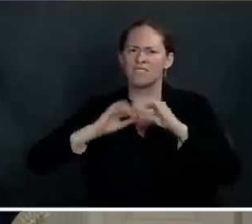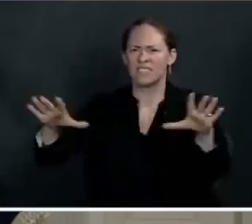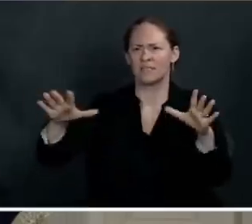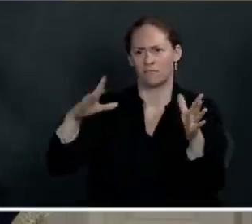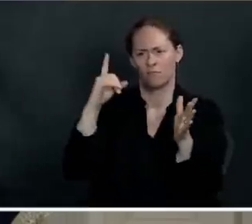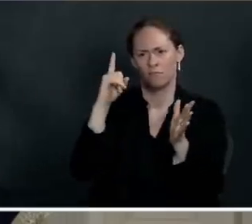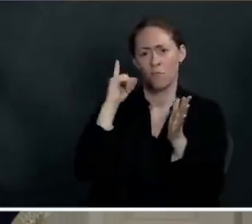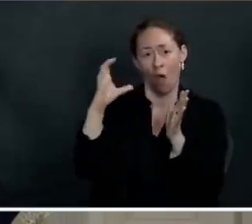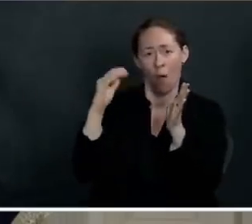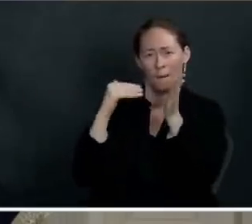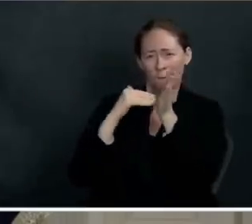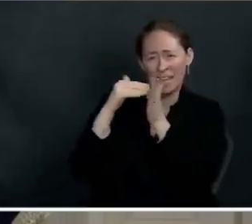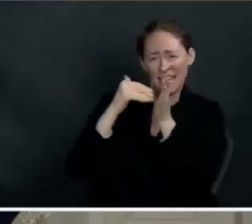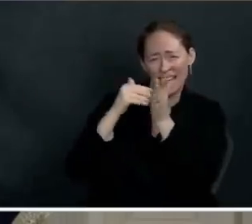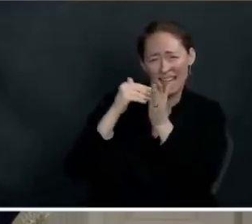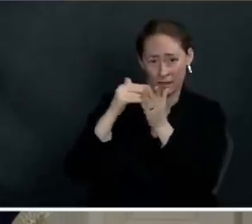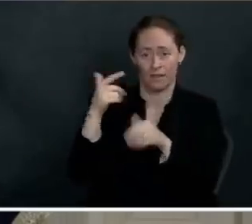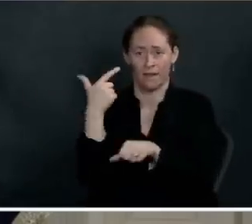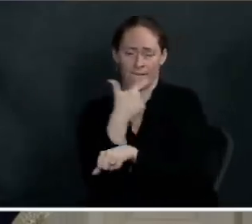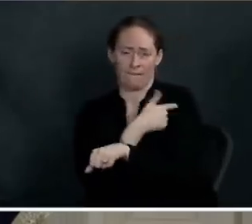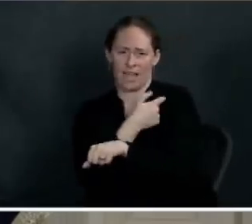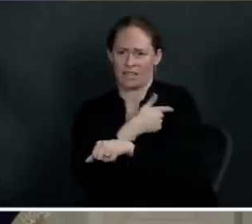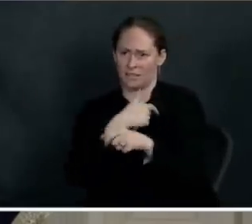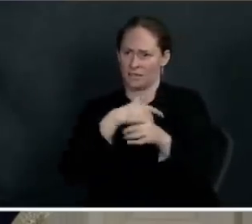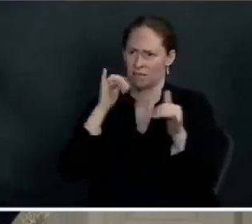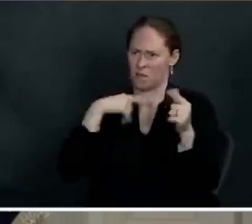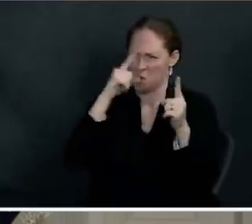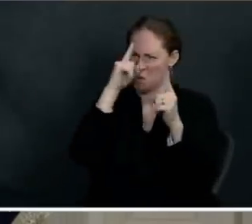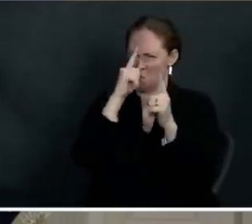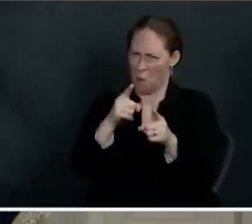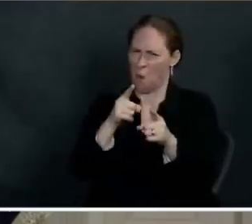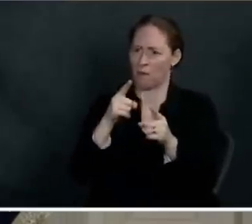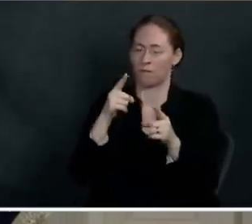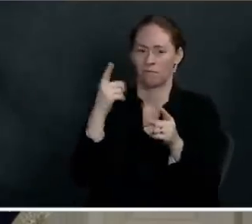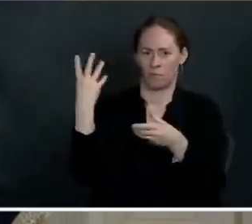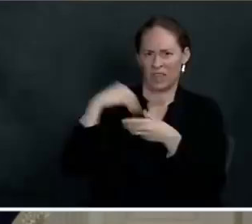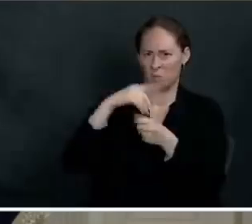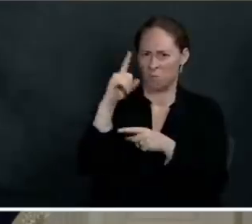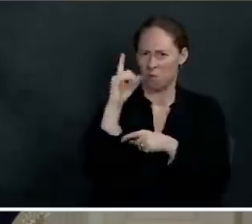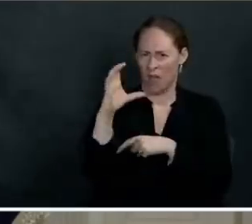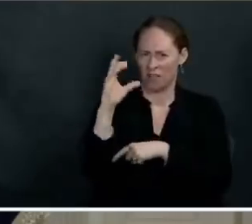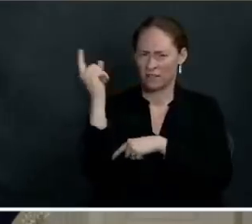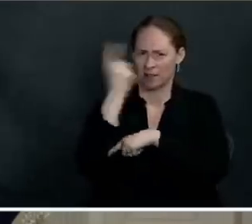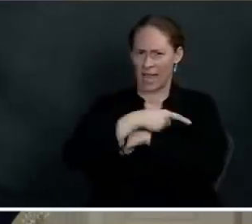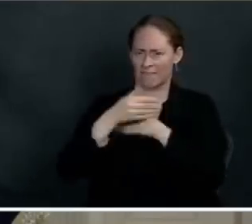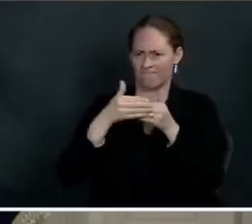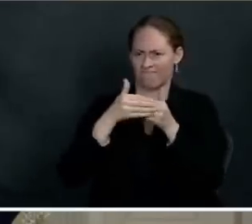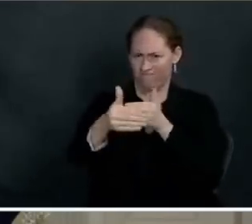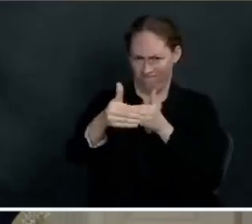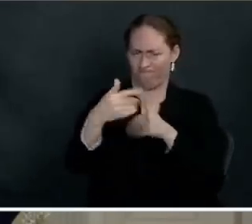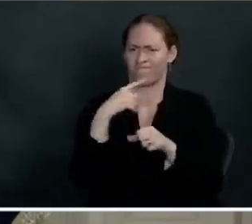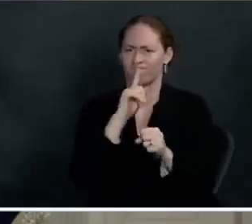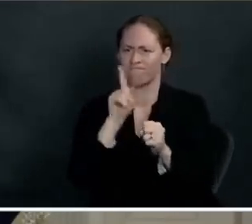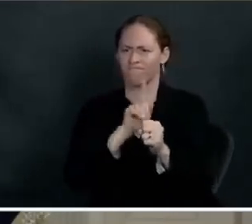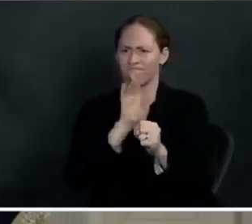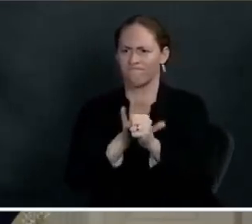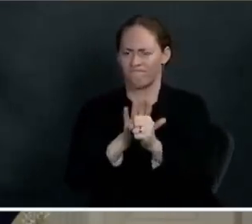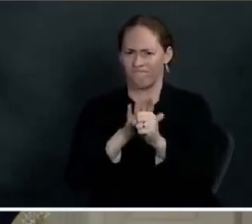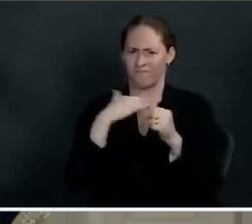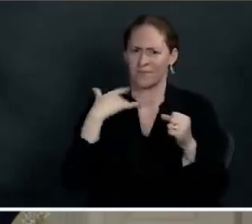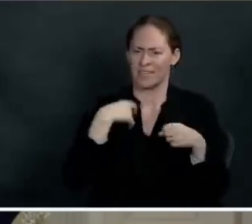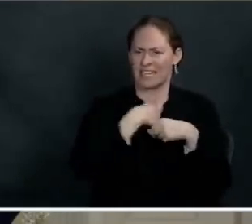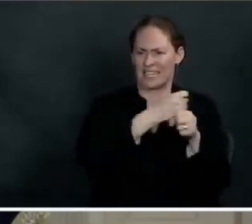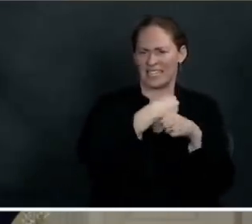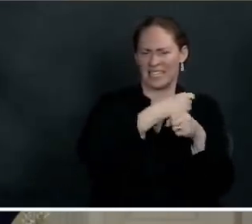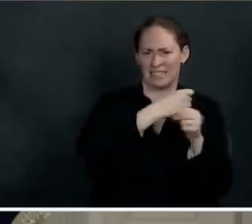vaccine shots within 100 days, and to ramp up the vaccine supply as fast as we